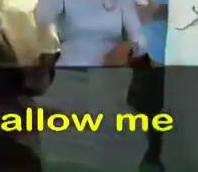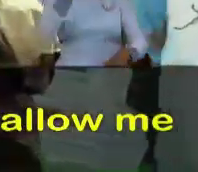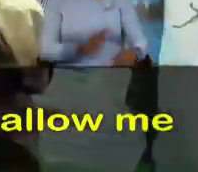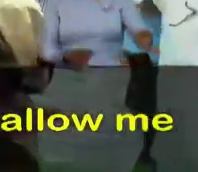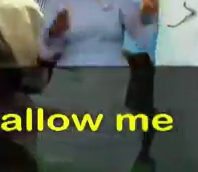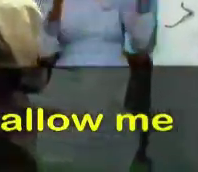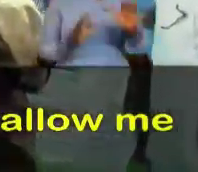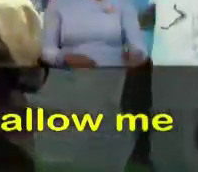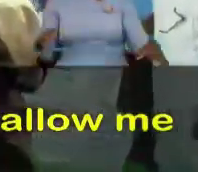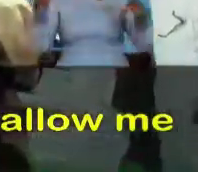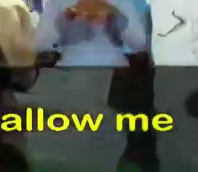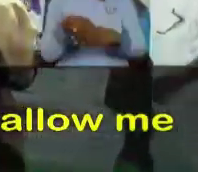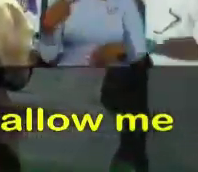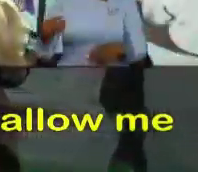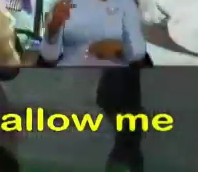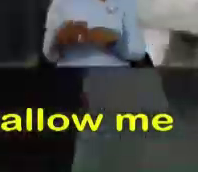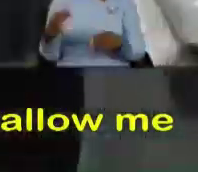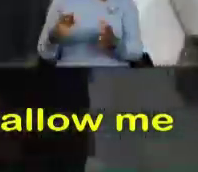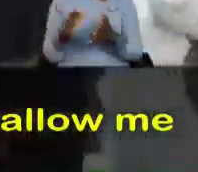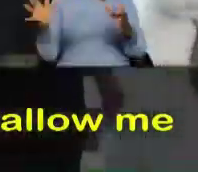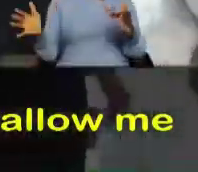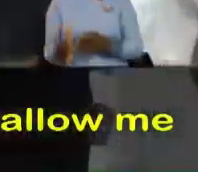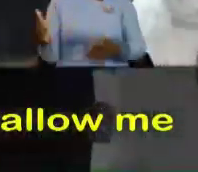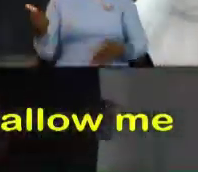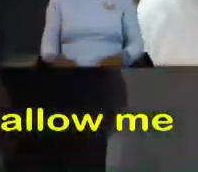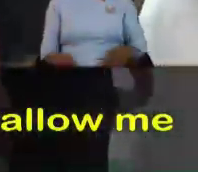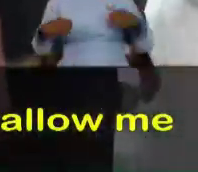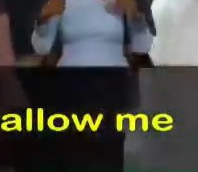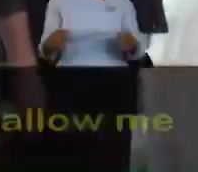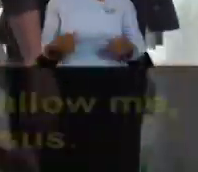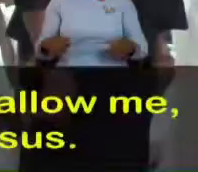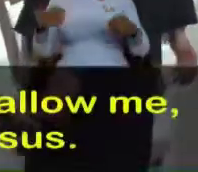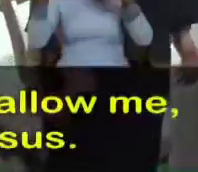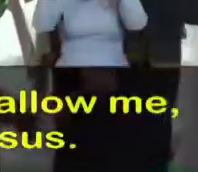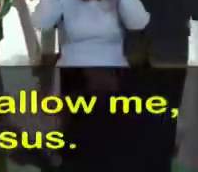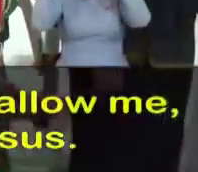Down! In the name of Jesus. Ni oruko Jesu.